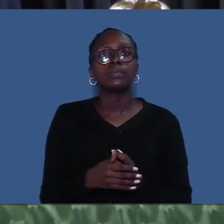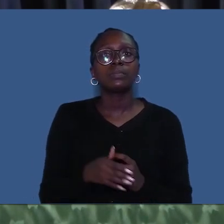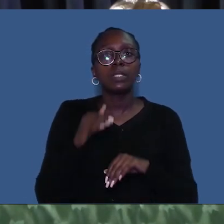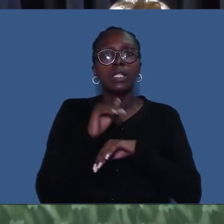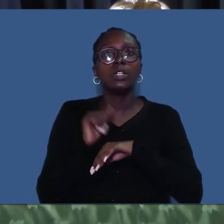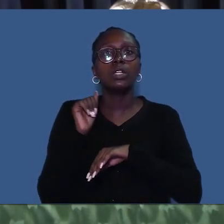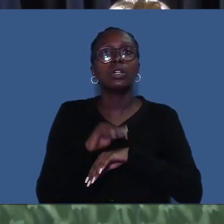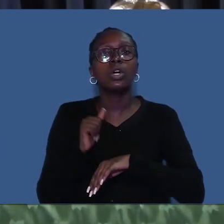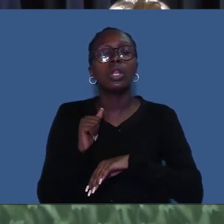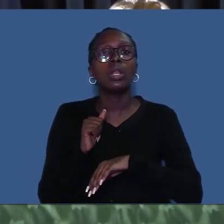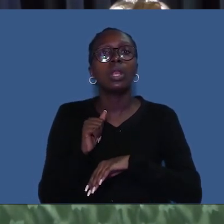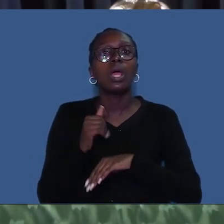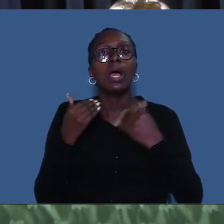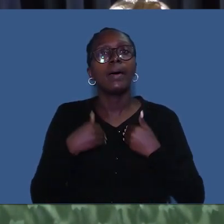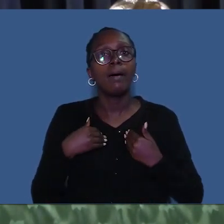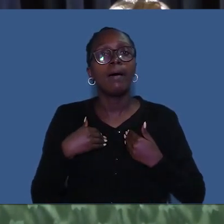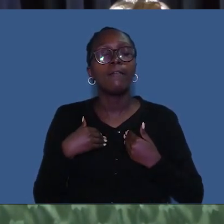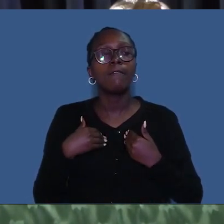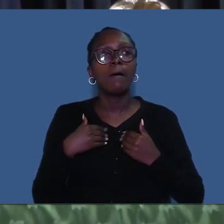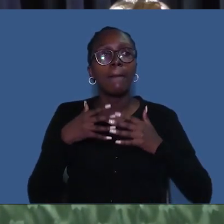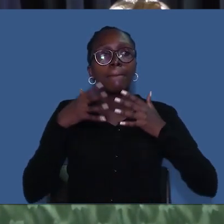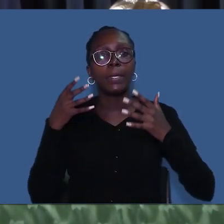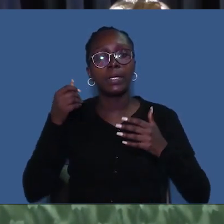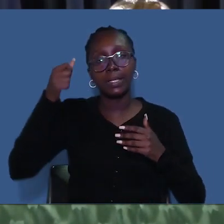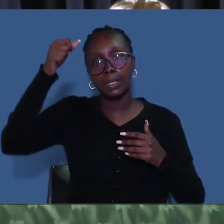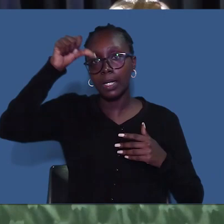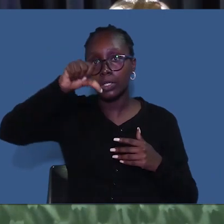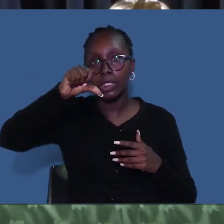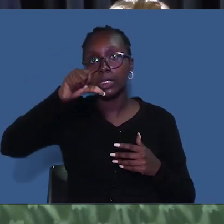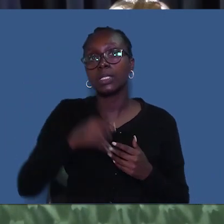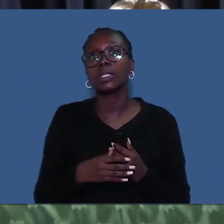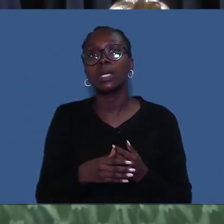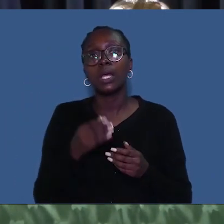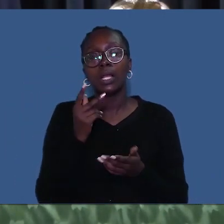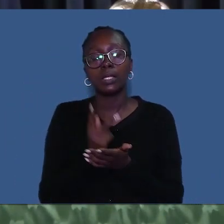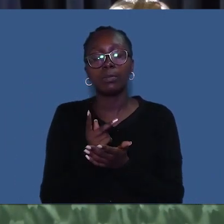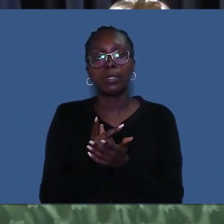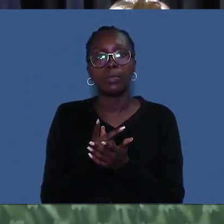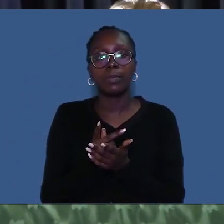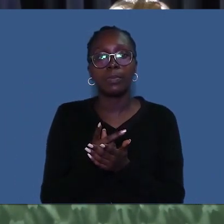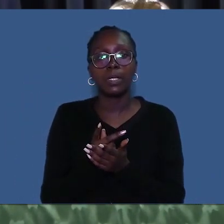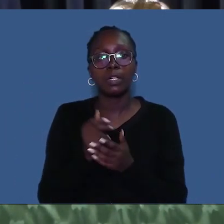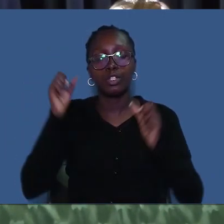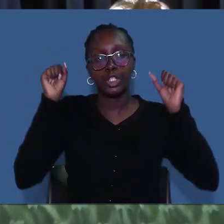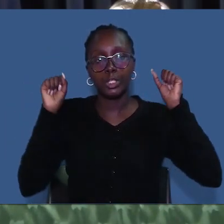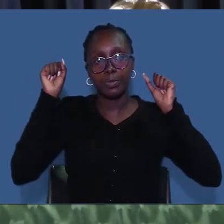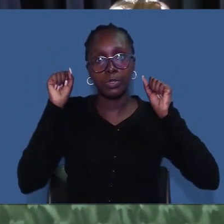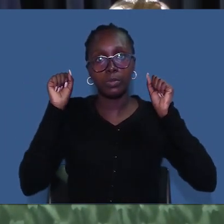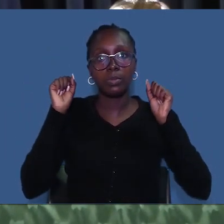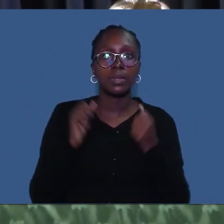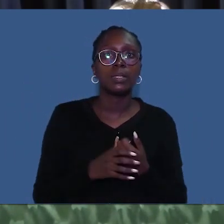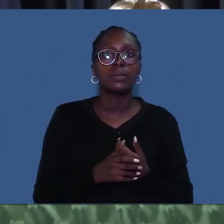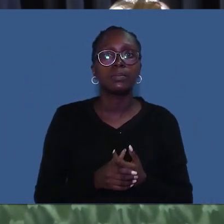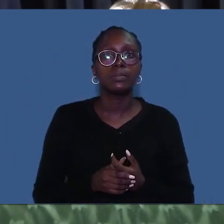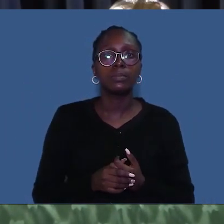great anointing when he was looking out, keeping the sheep. David simply did his job and was faithful